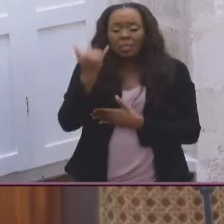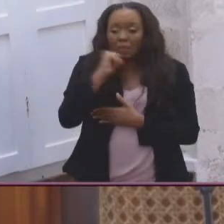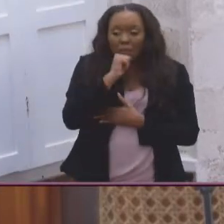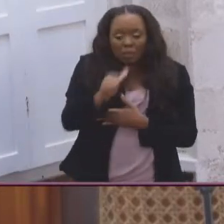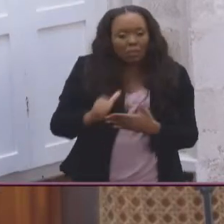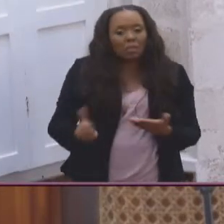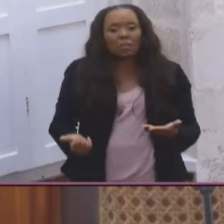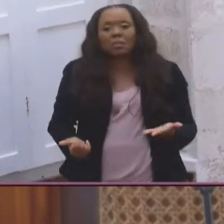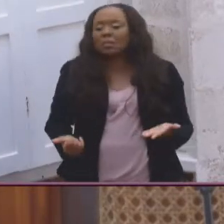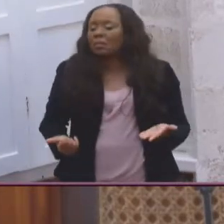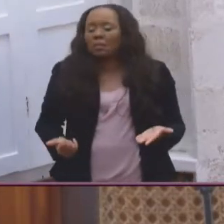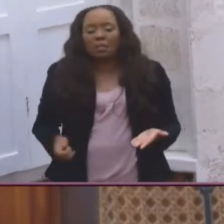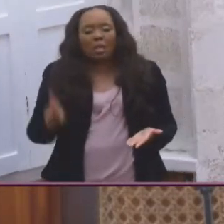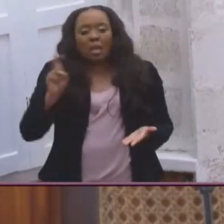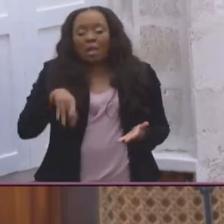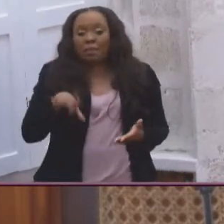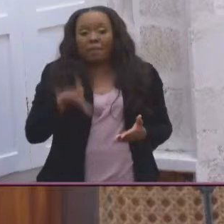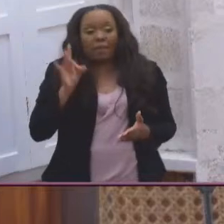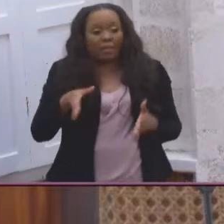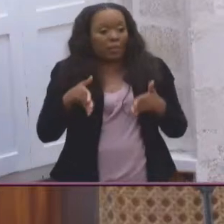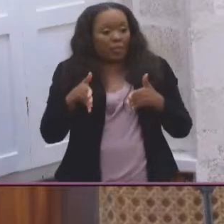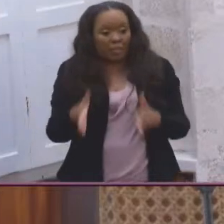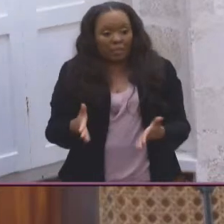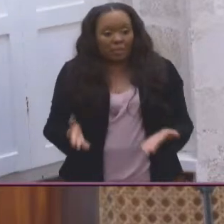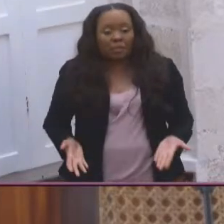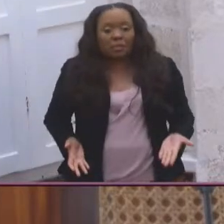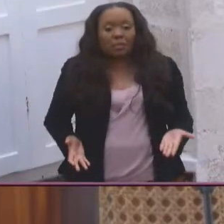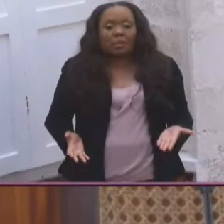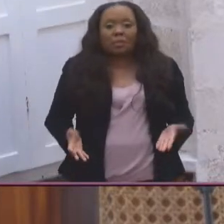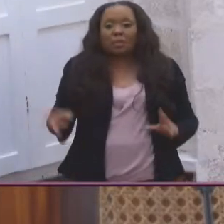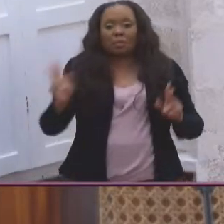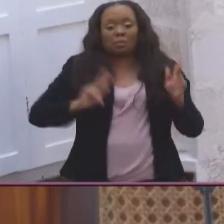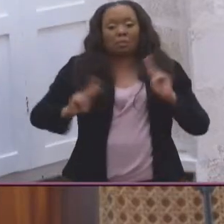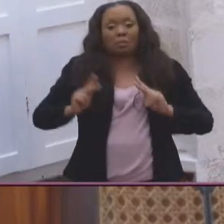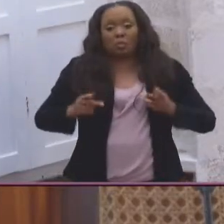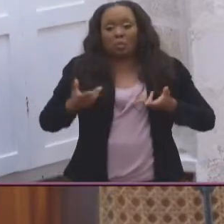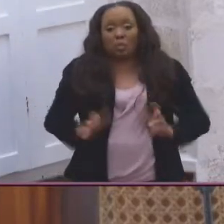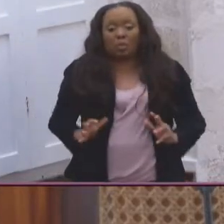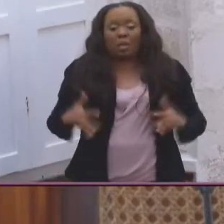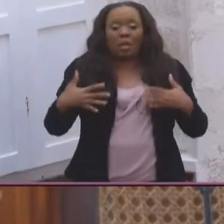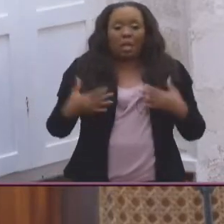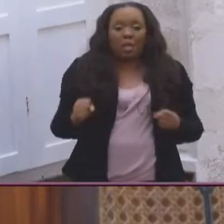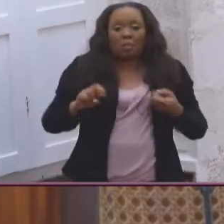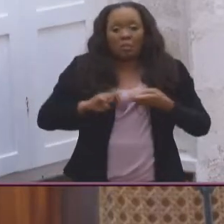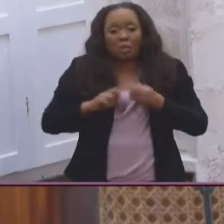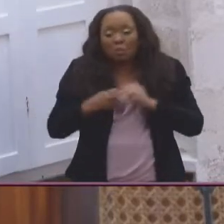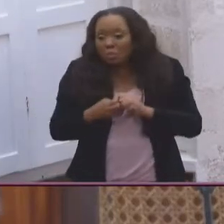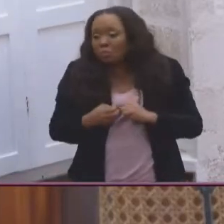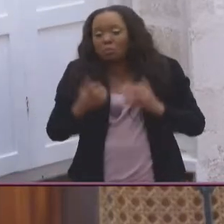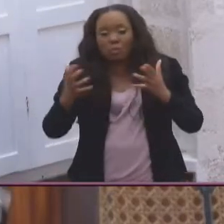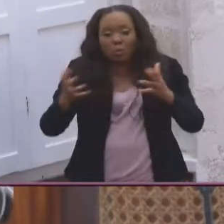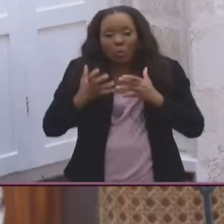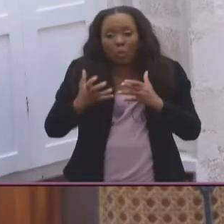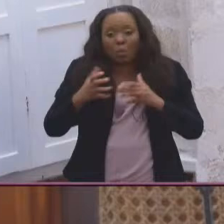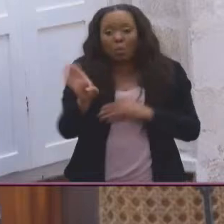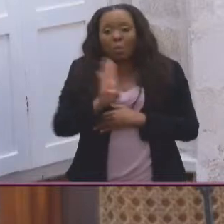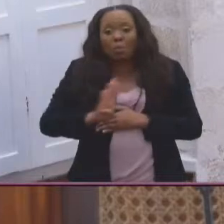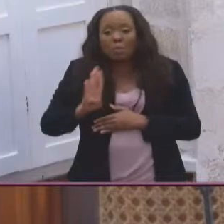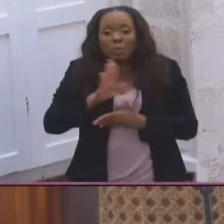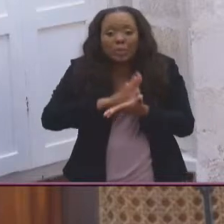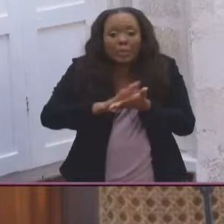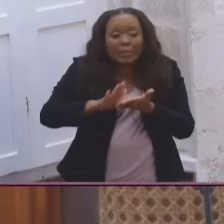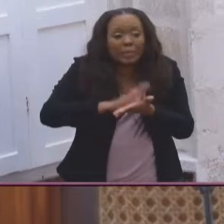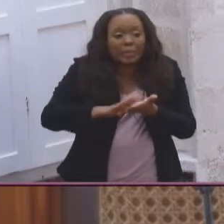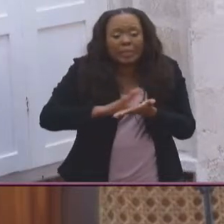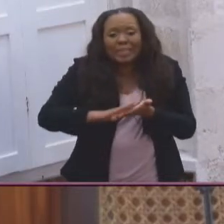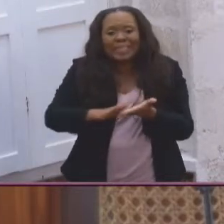be done if you are going to avoid adverse health impacts, and if you are going to keep the country clean and tidy, and if you're going to maintain